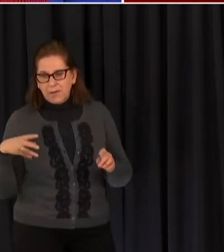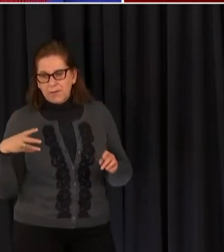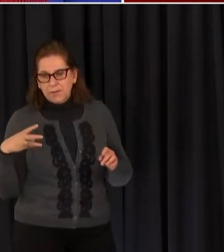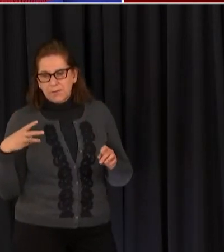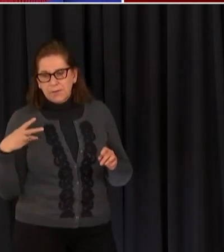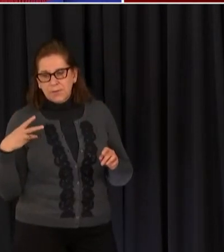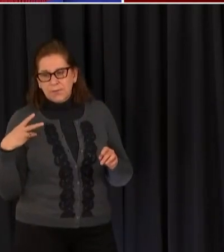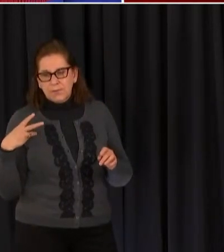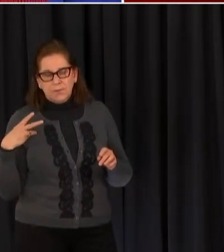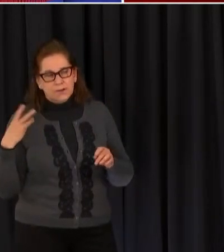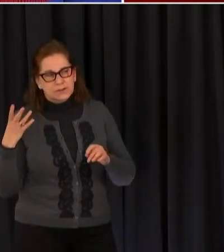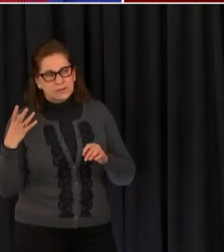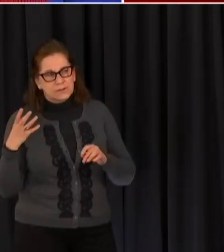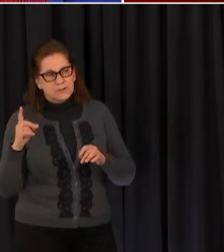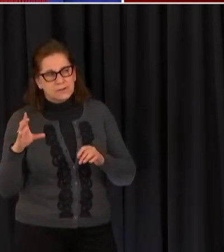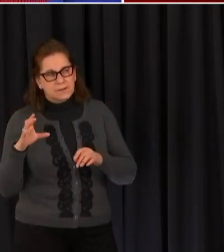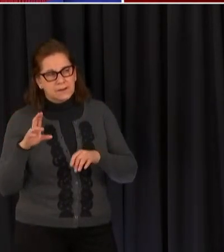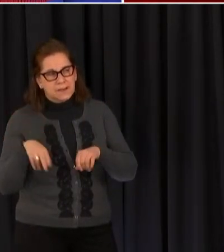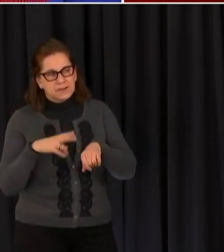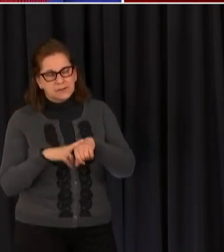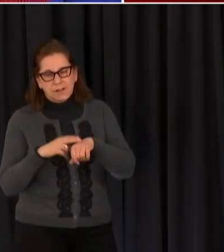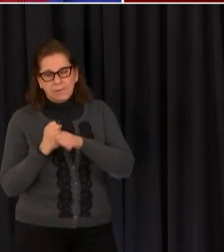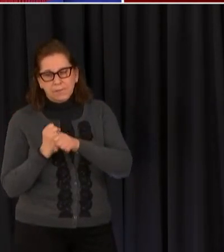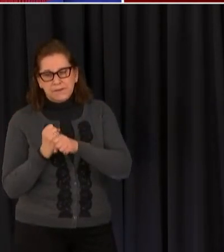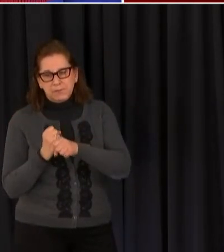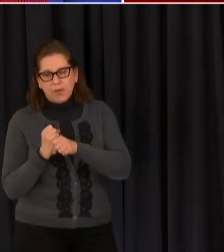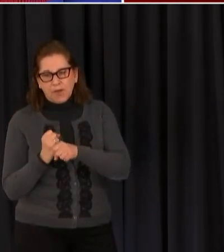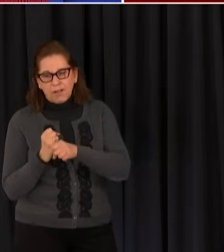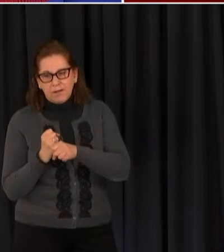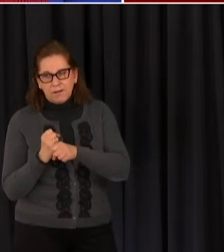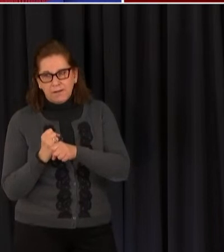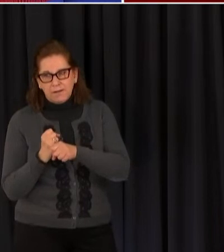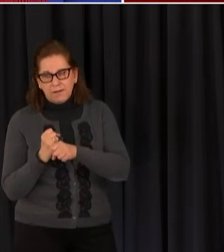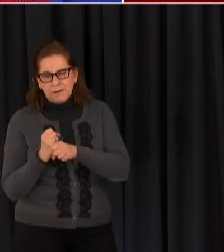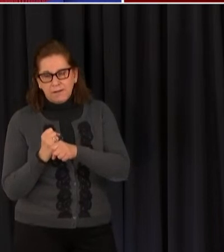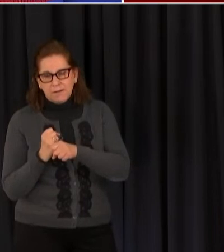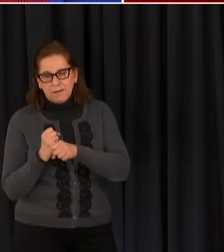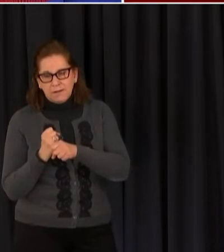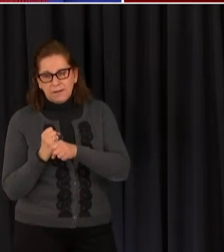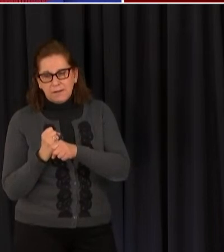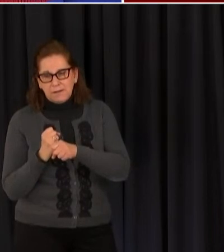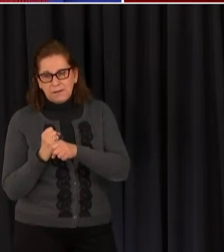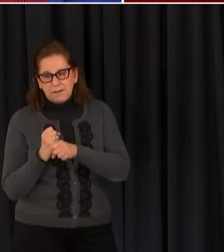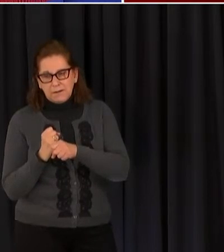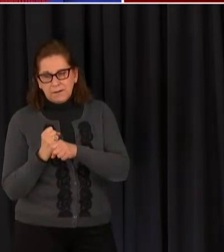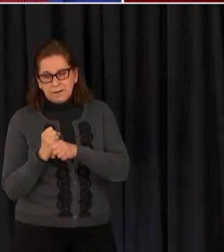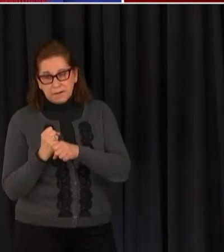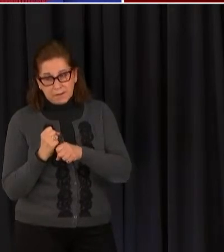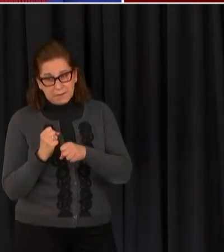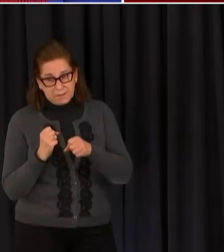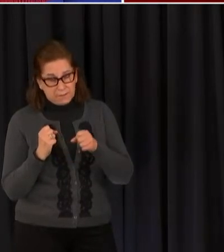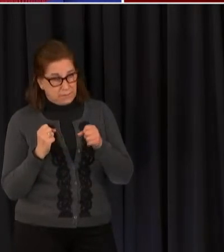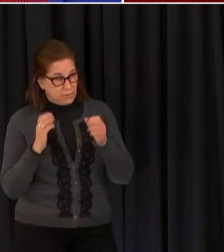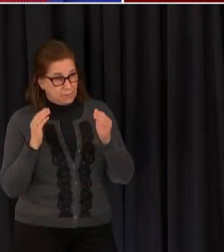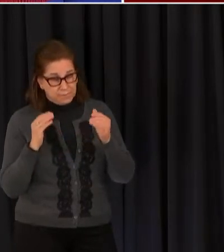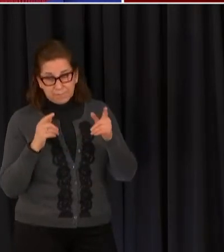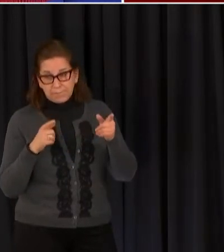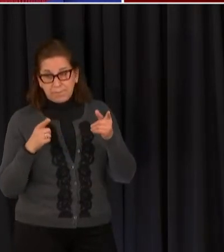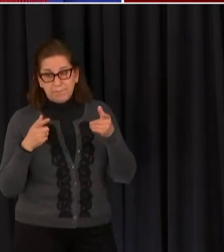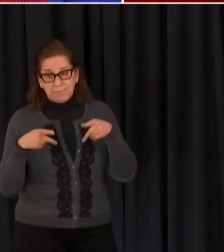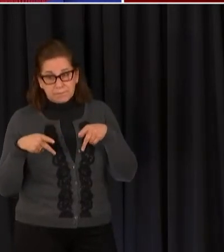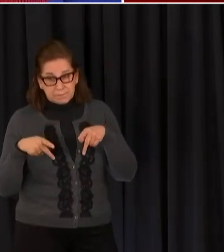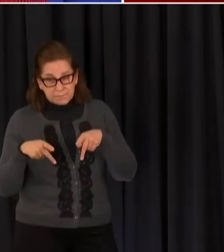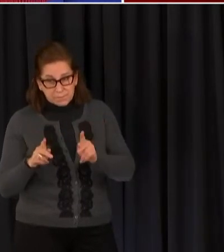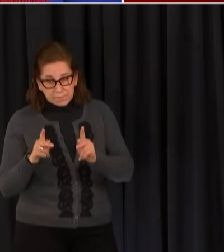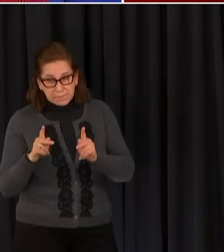specifically to opening day. Up until now, fans have had at least some hope that a decision might be changed or might